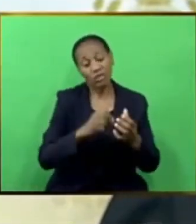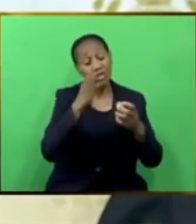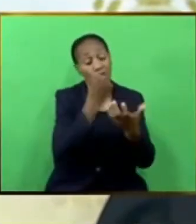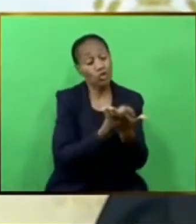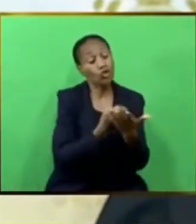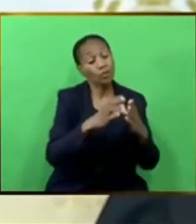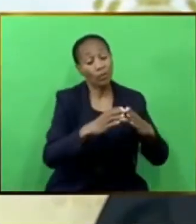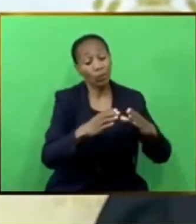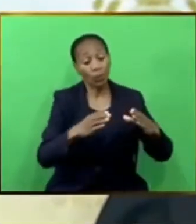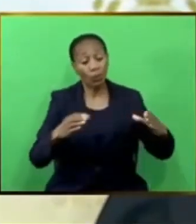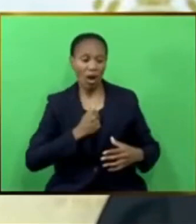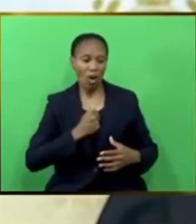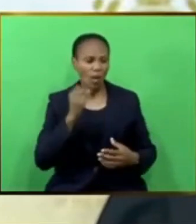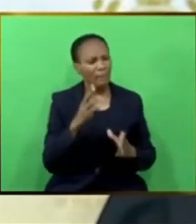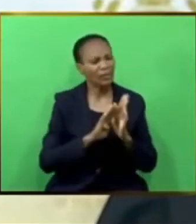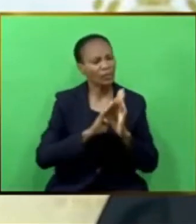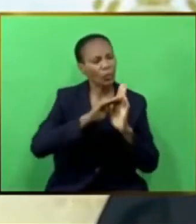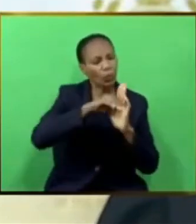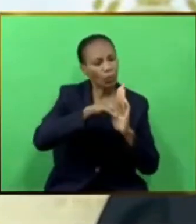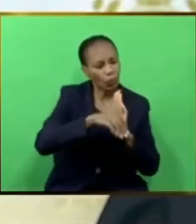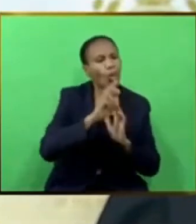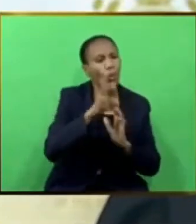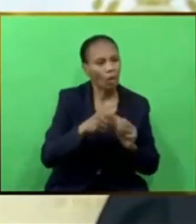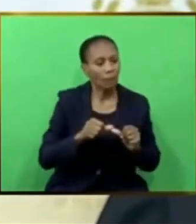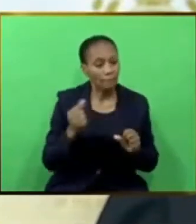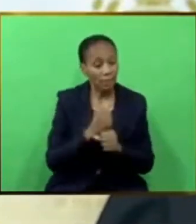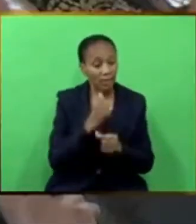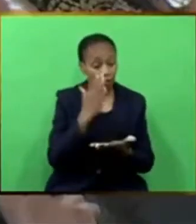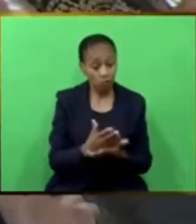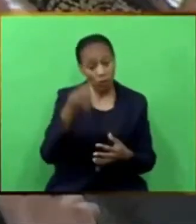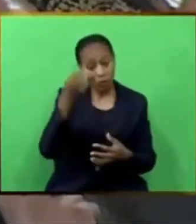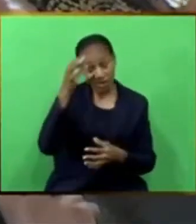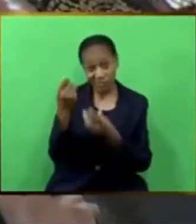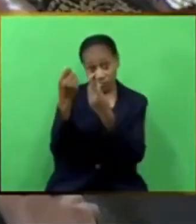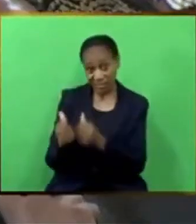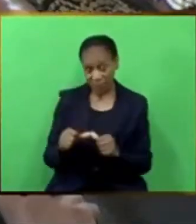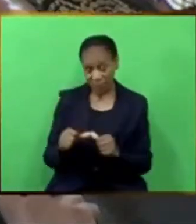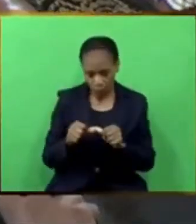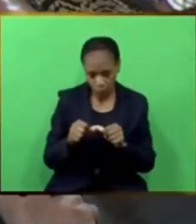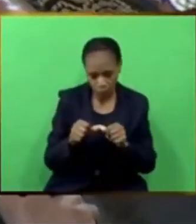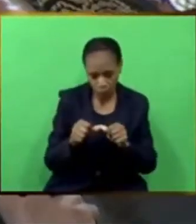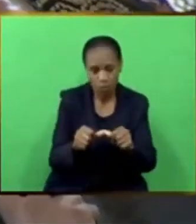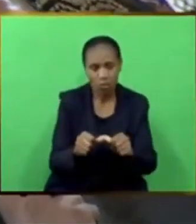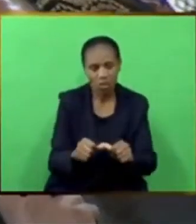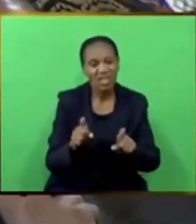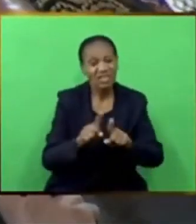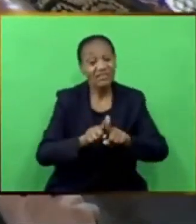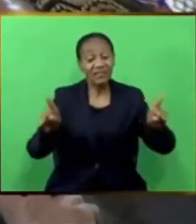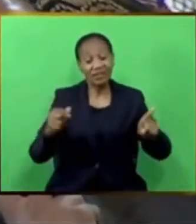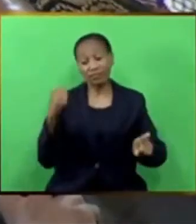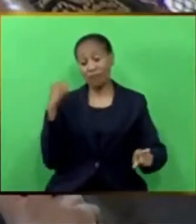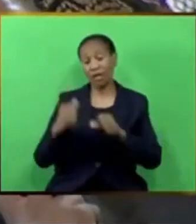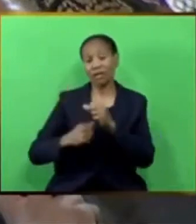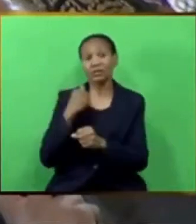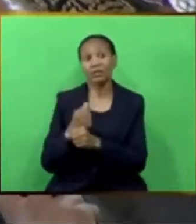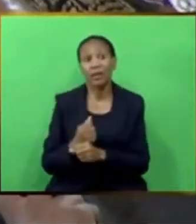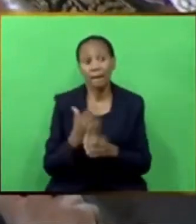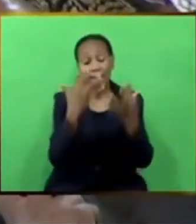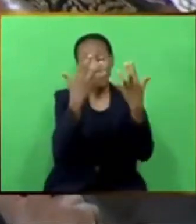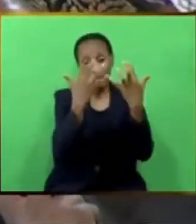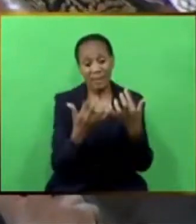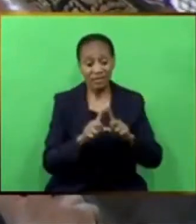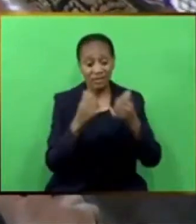the economy while ensuring fiscal sustainability. Compared to a year ago, the budget deficit